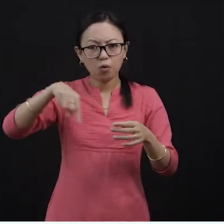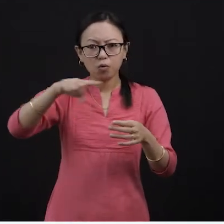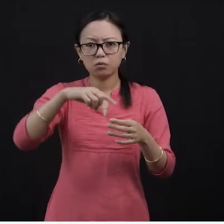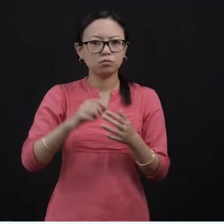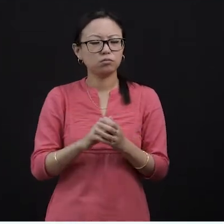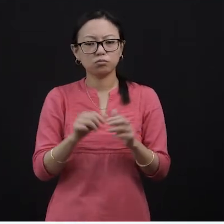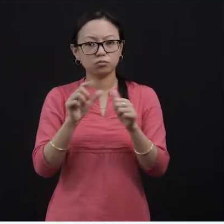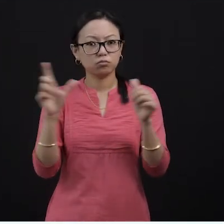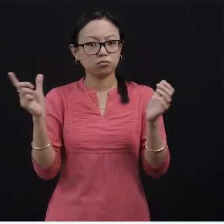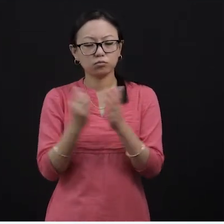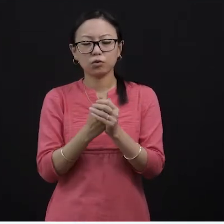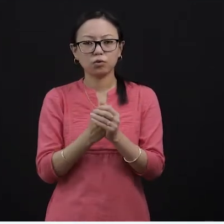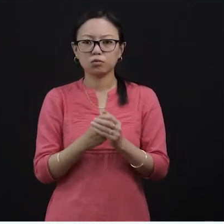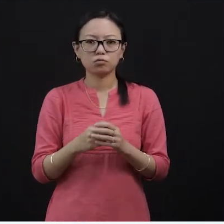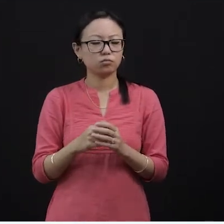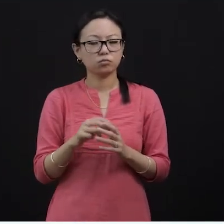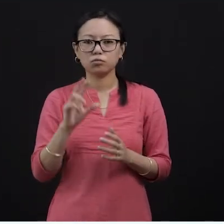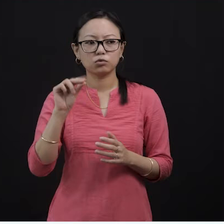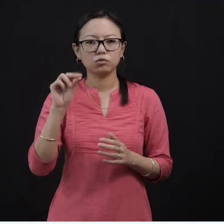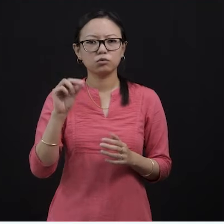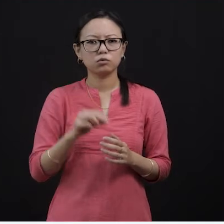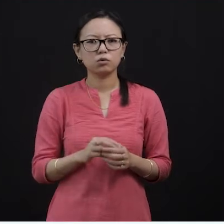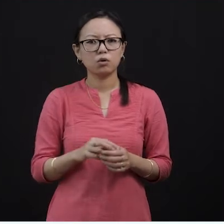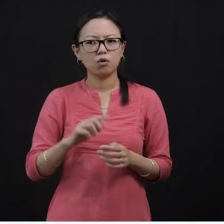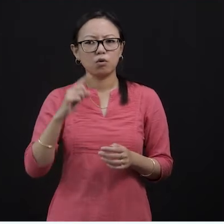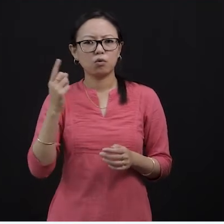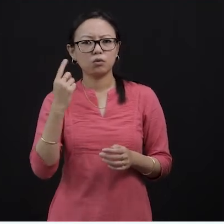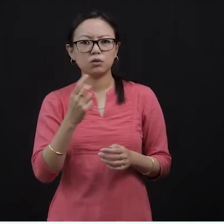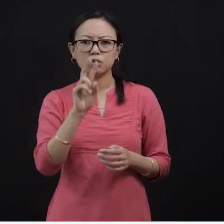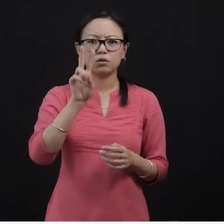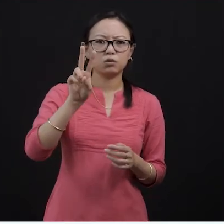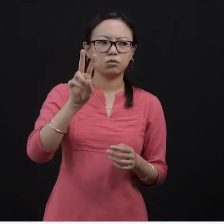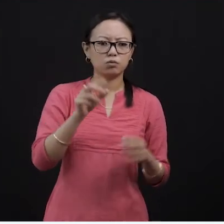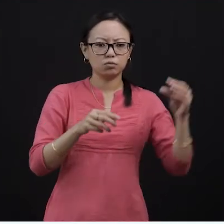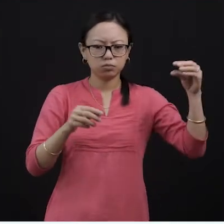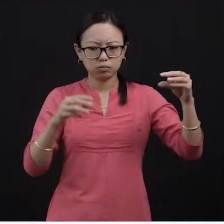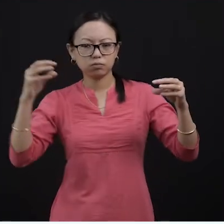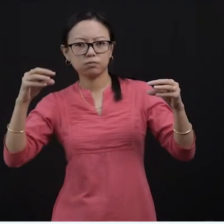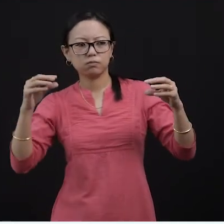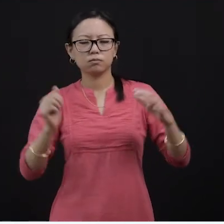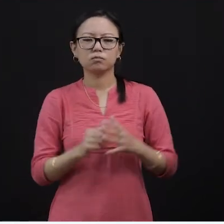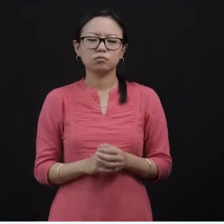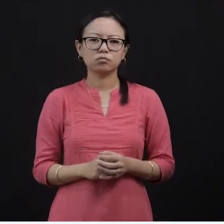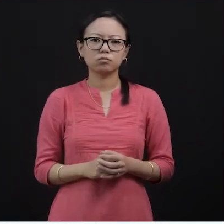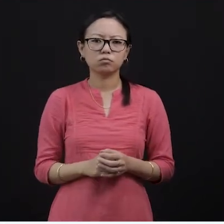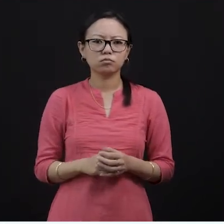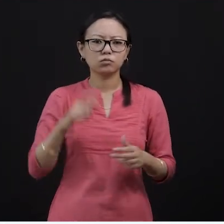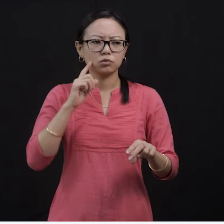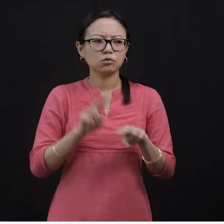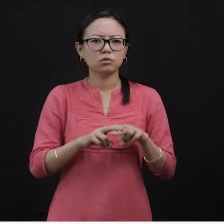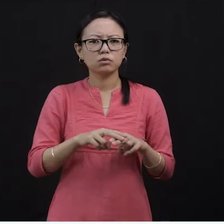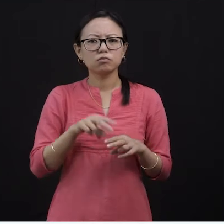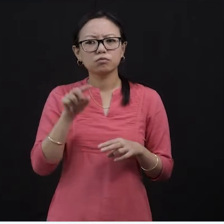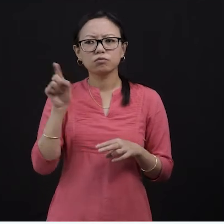not attracting the whole parts of the magnet. Why? Why? This is a magnet, then it should attract every